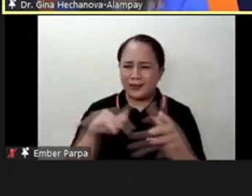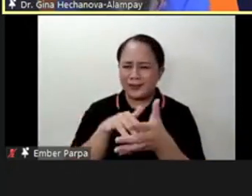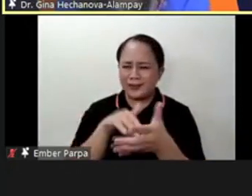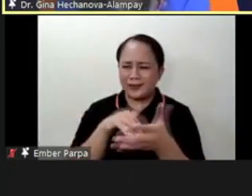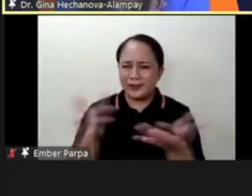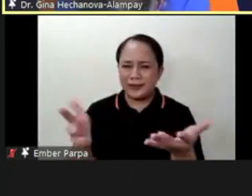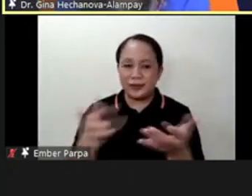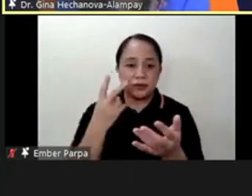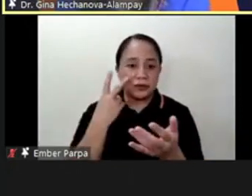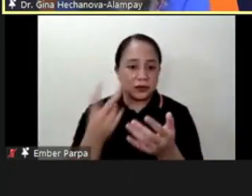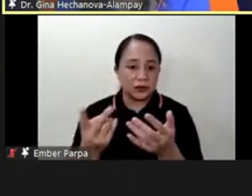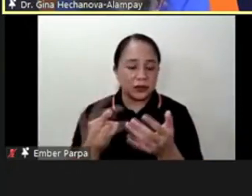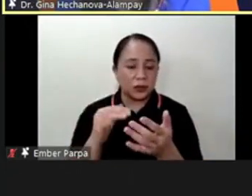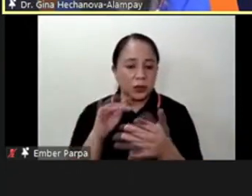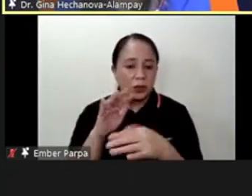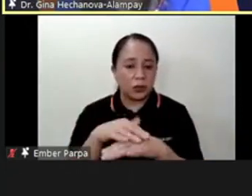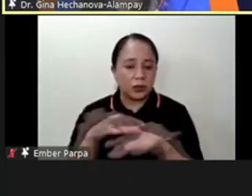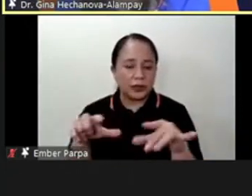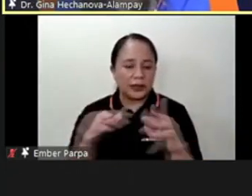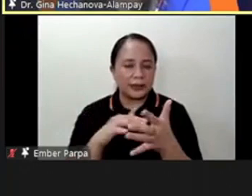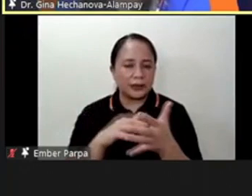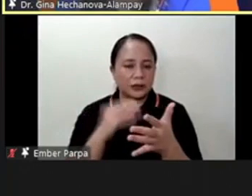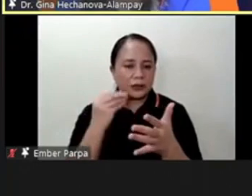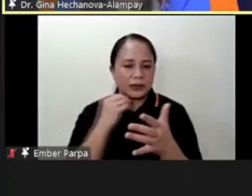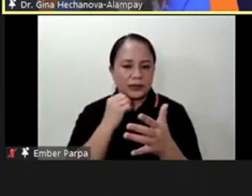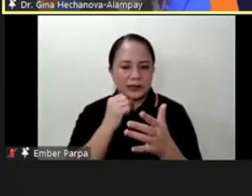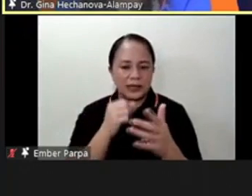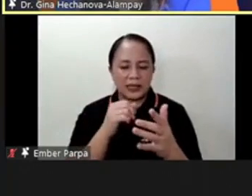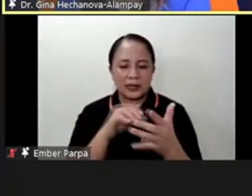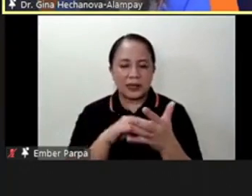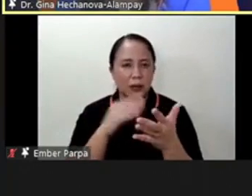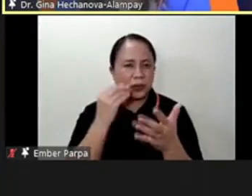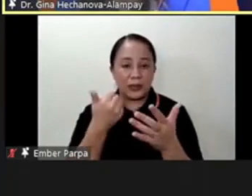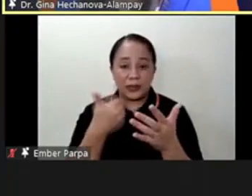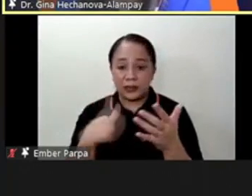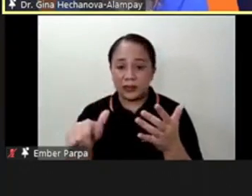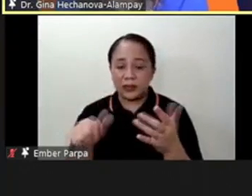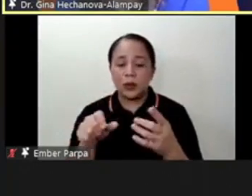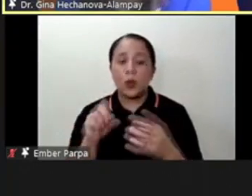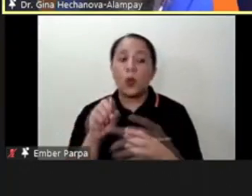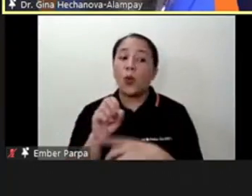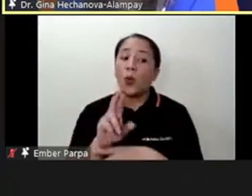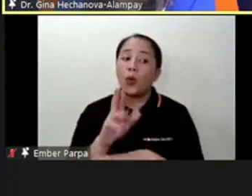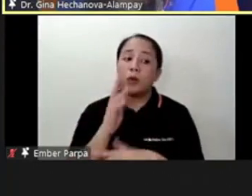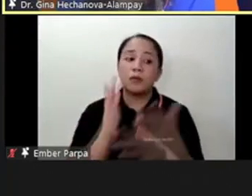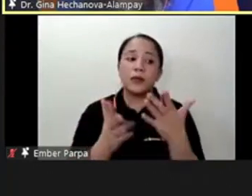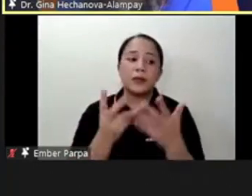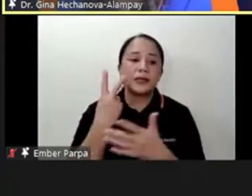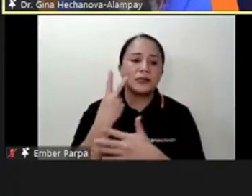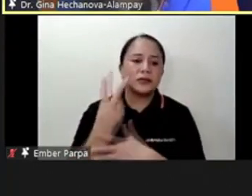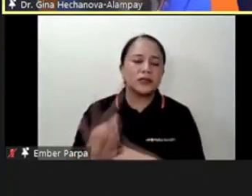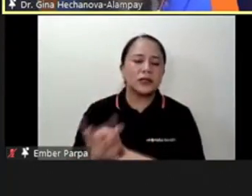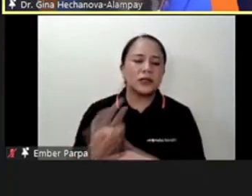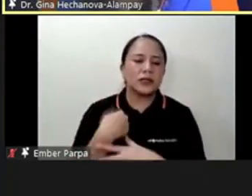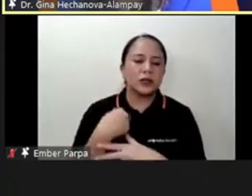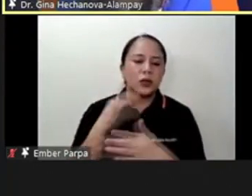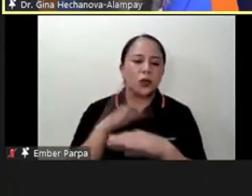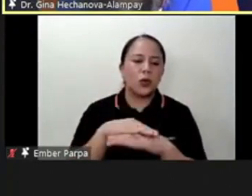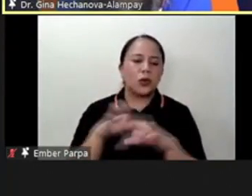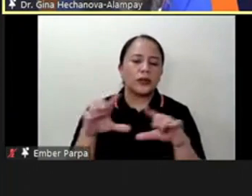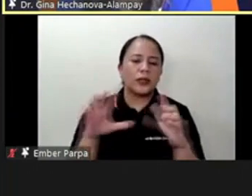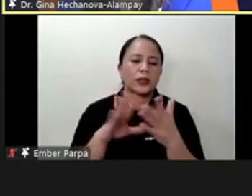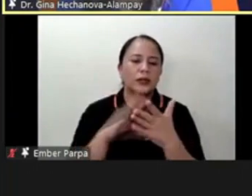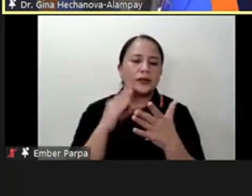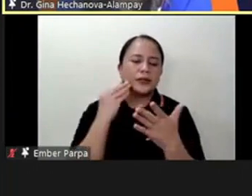can look at online learning as I'm not learning anything, or you can look at online learning as at